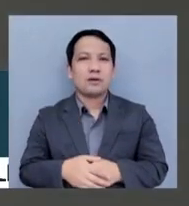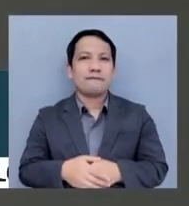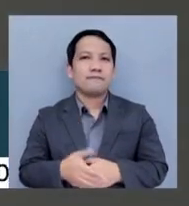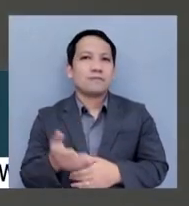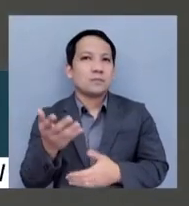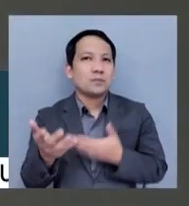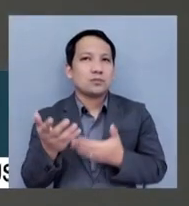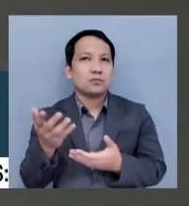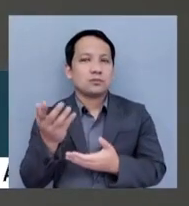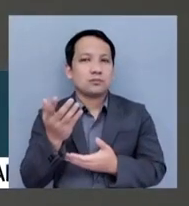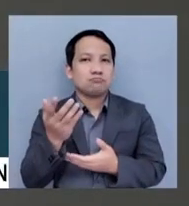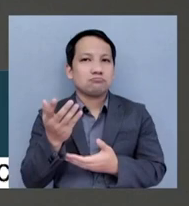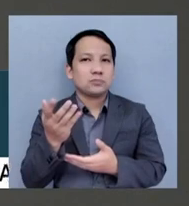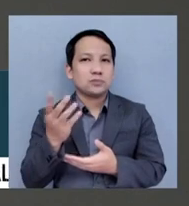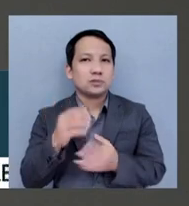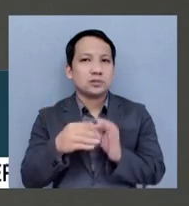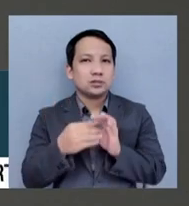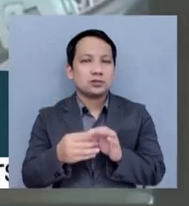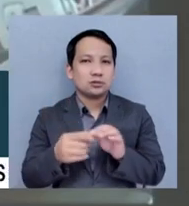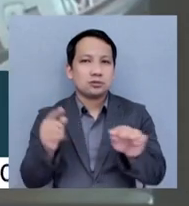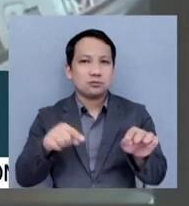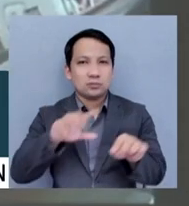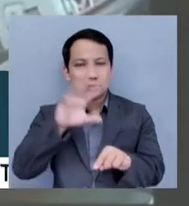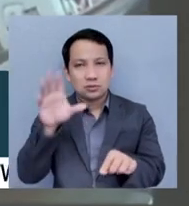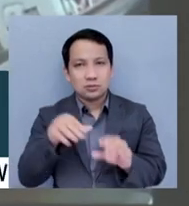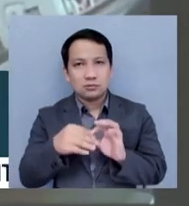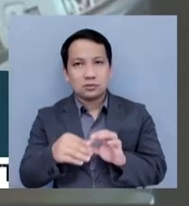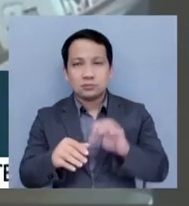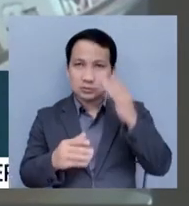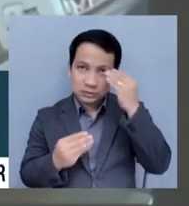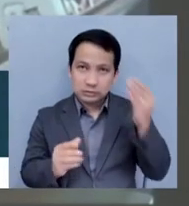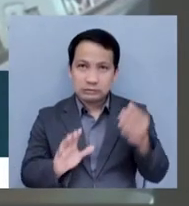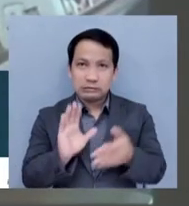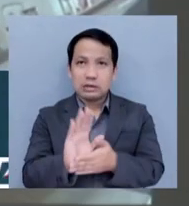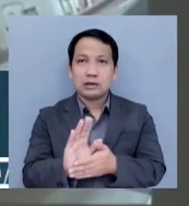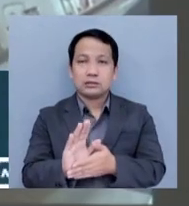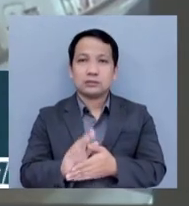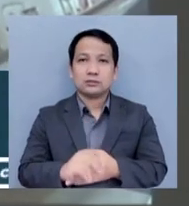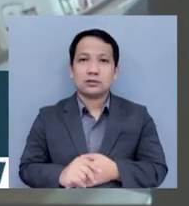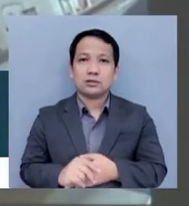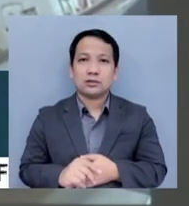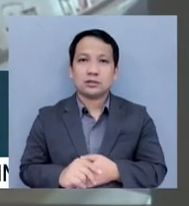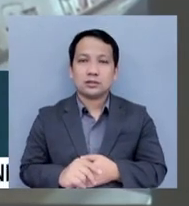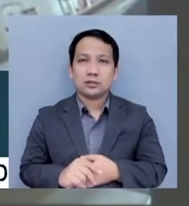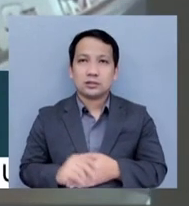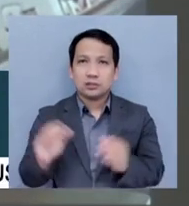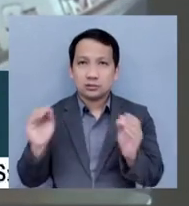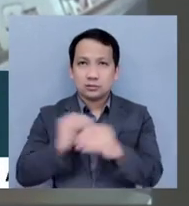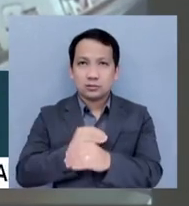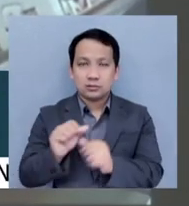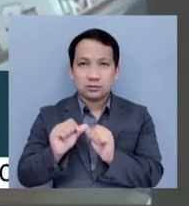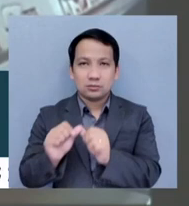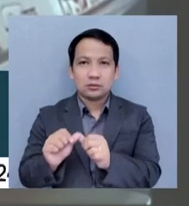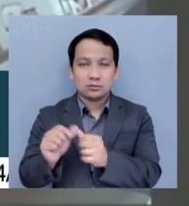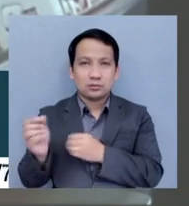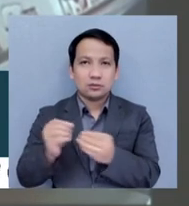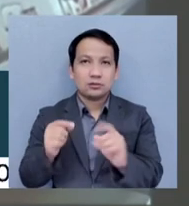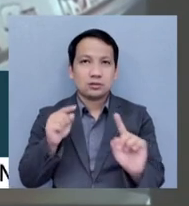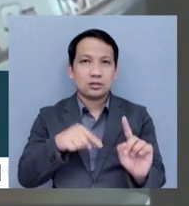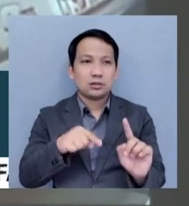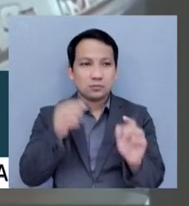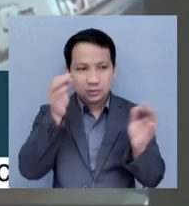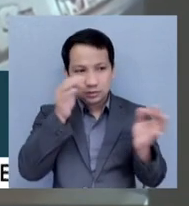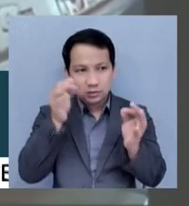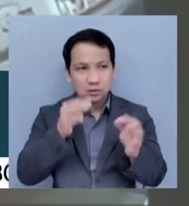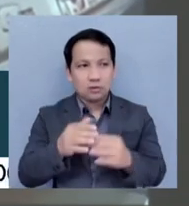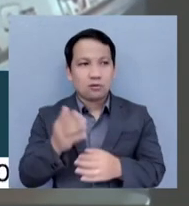ang tingin ninyo dyan sa opisina nyo na nag-operate against illegal drugs?